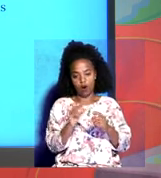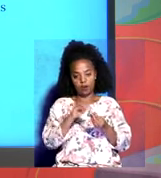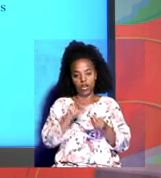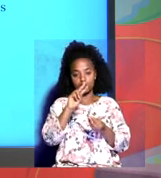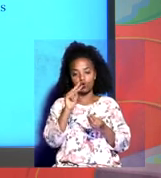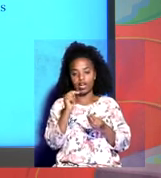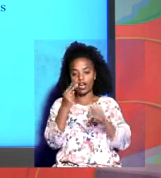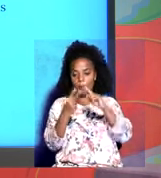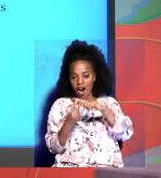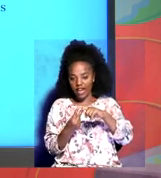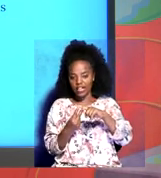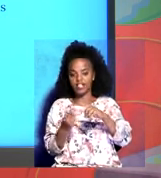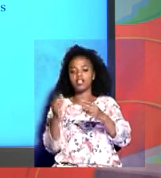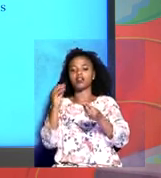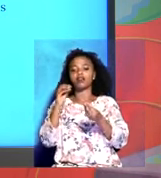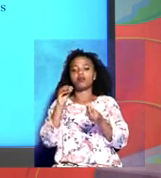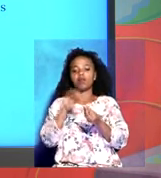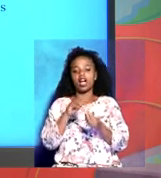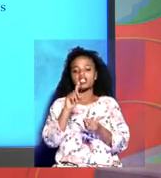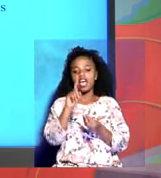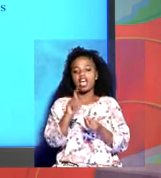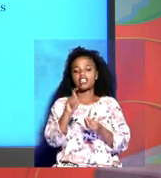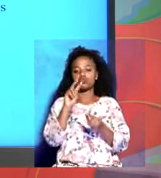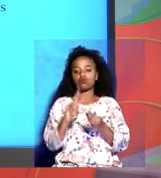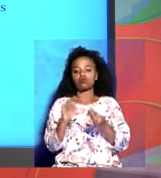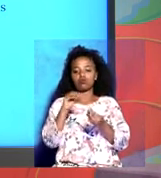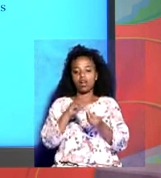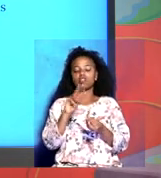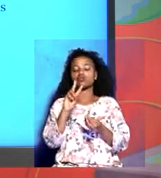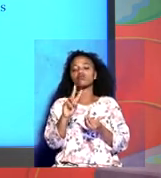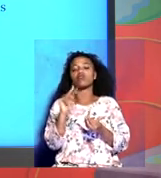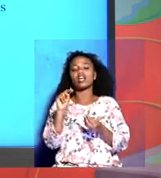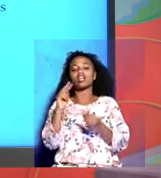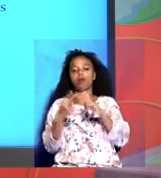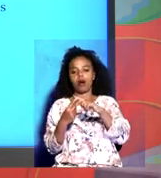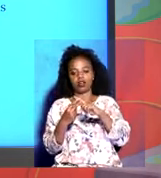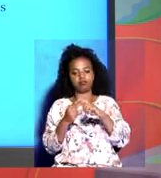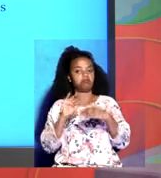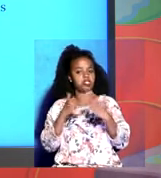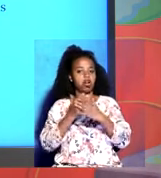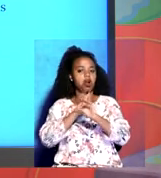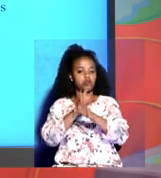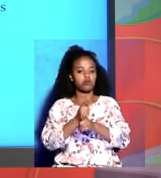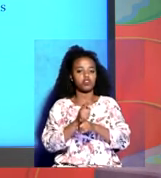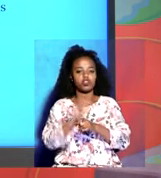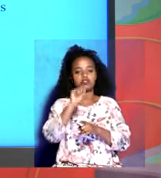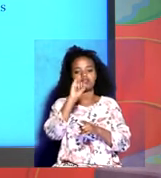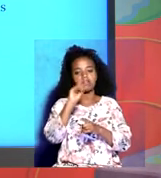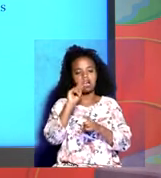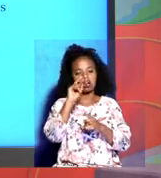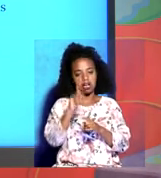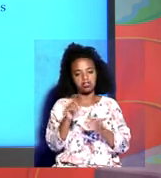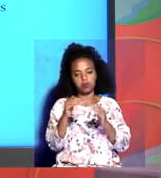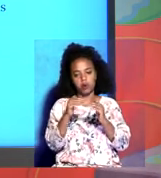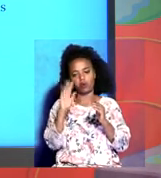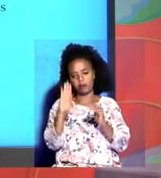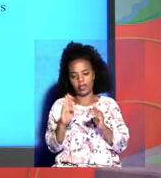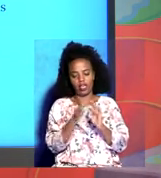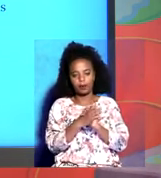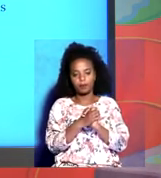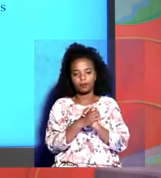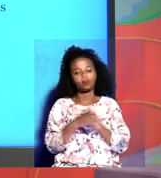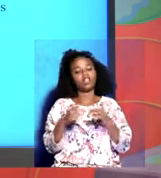and x2 plus 2n pi will be the general solution for such expression sine x equals to b. So